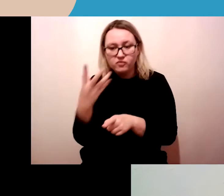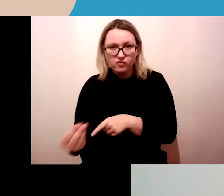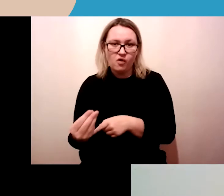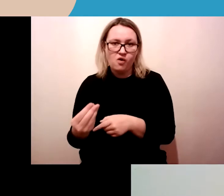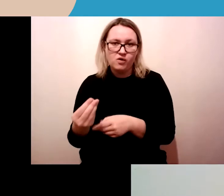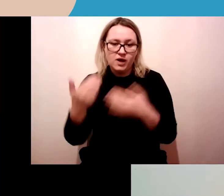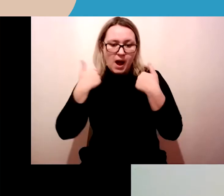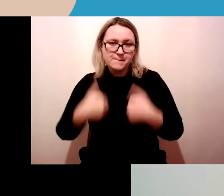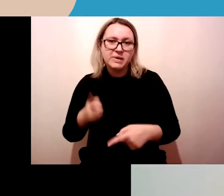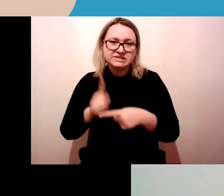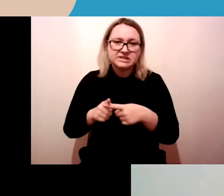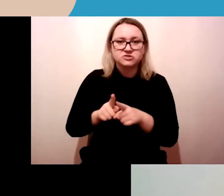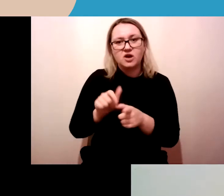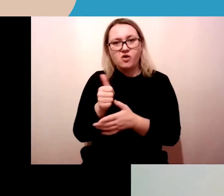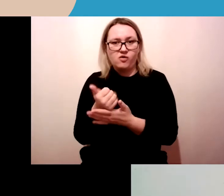600